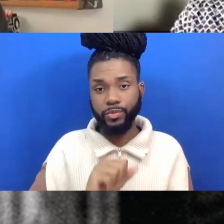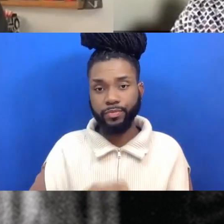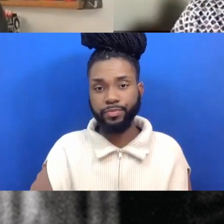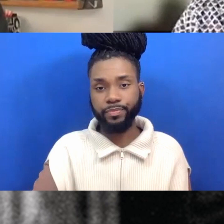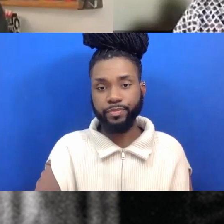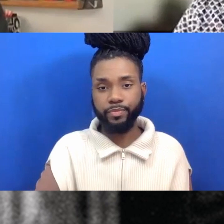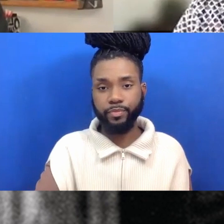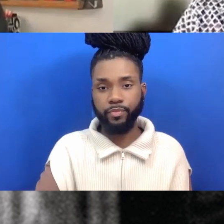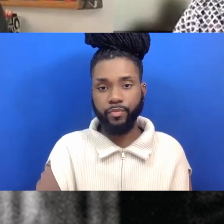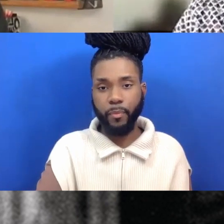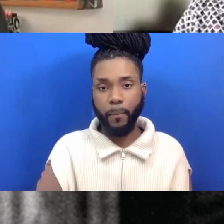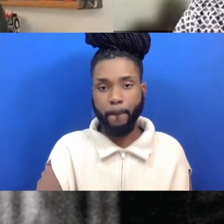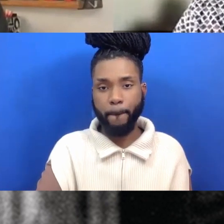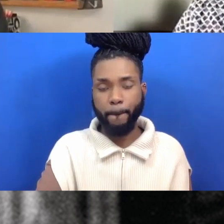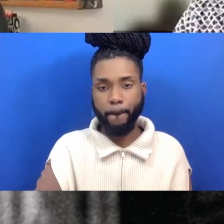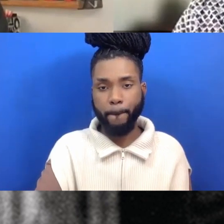So